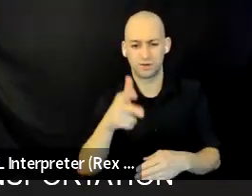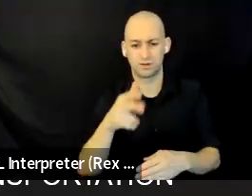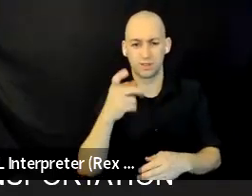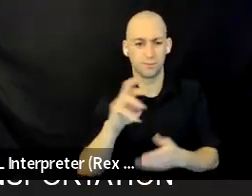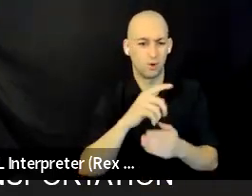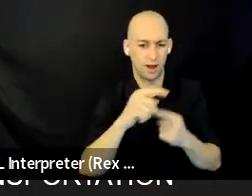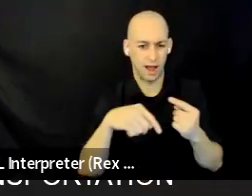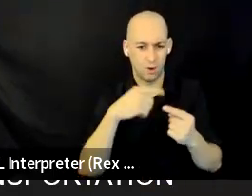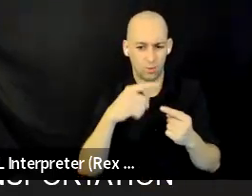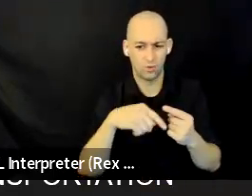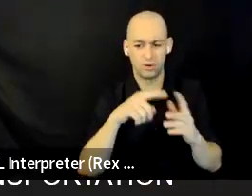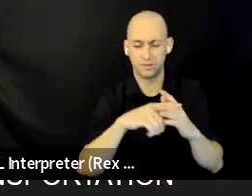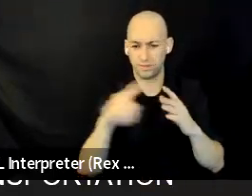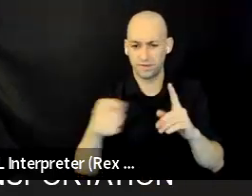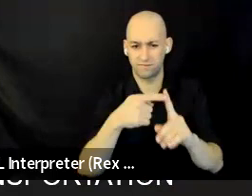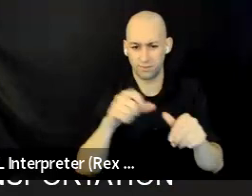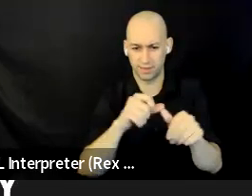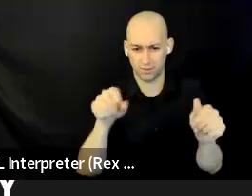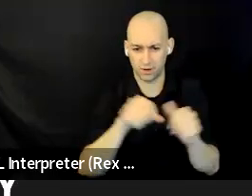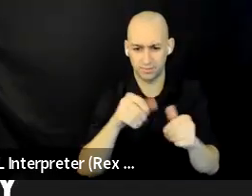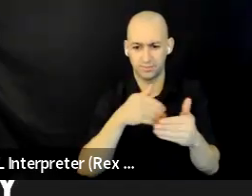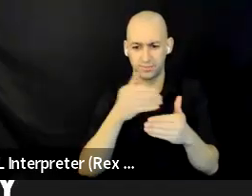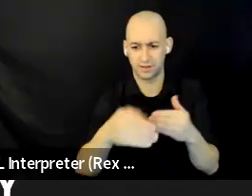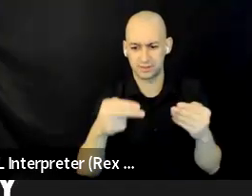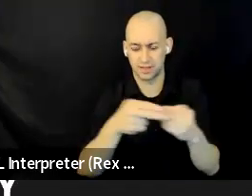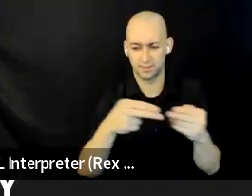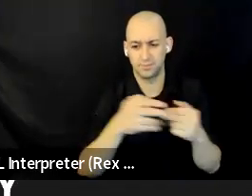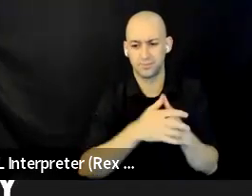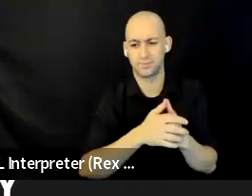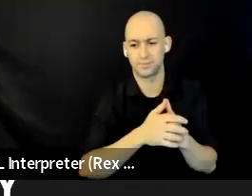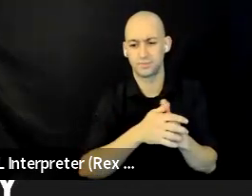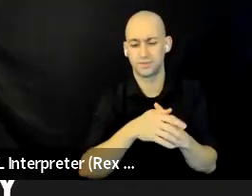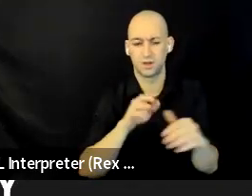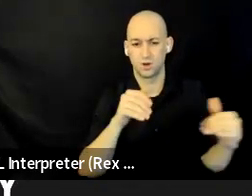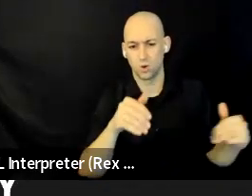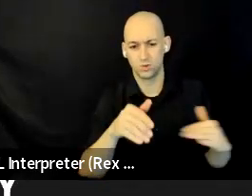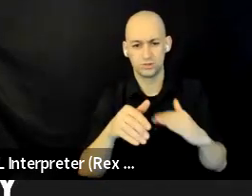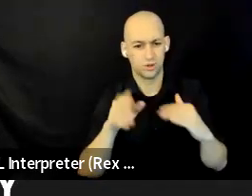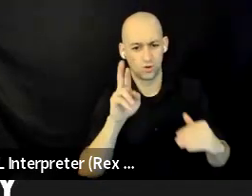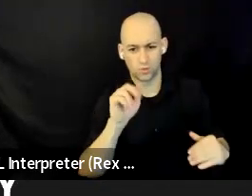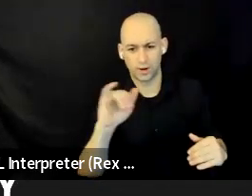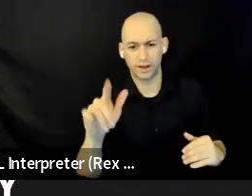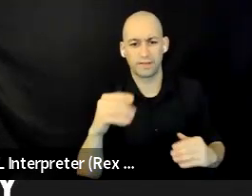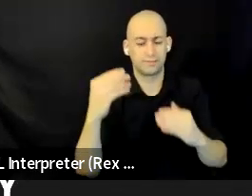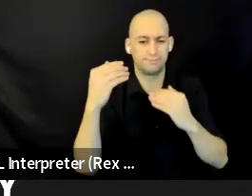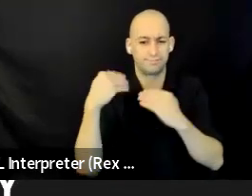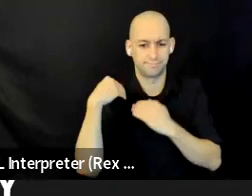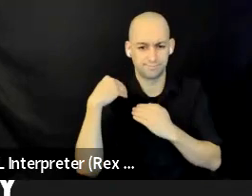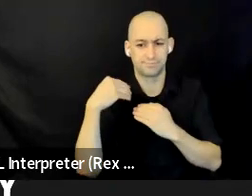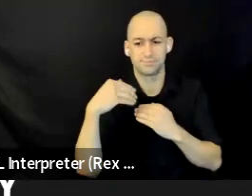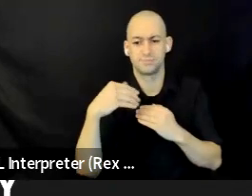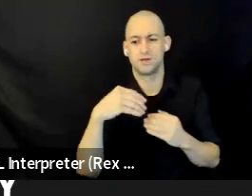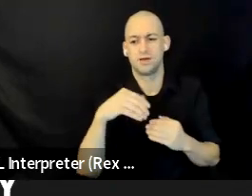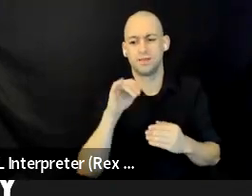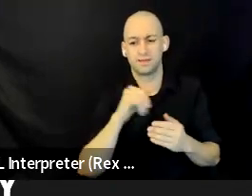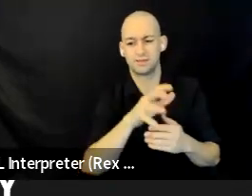the affected area. Next slide, please. The Coastal Rail Infrastructure Resiliency Project, nominated by the Orange